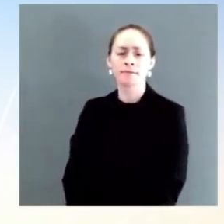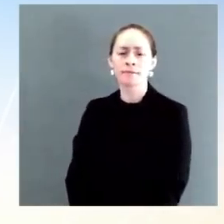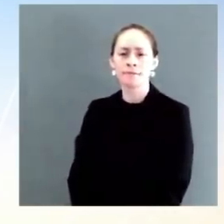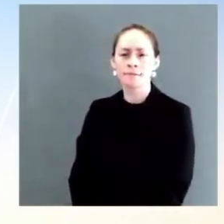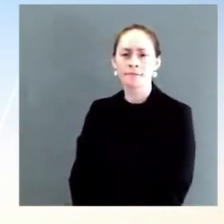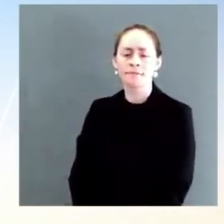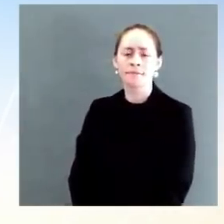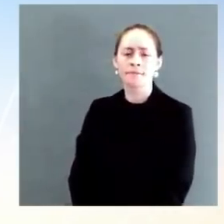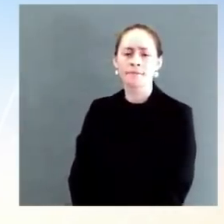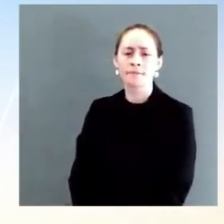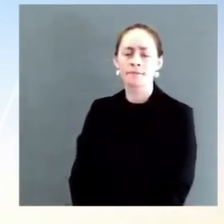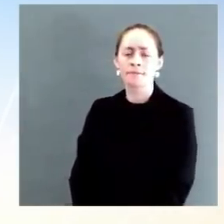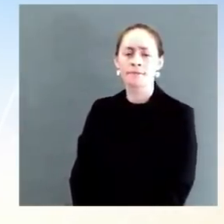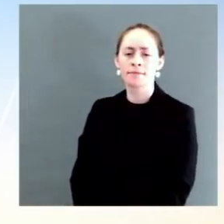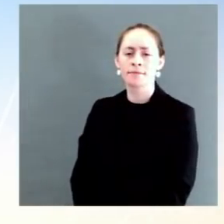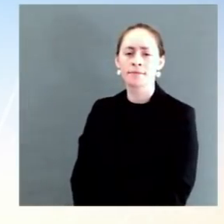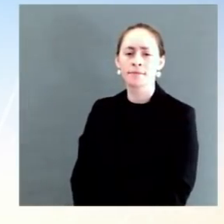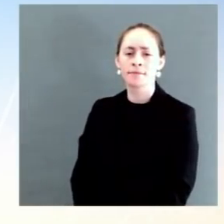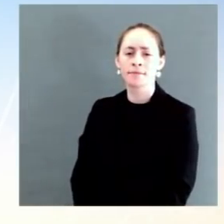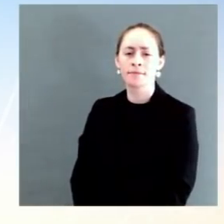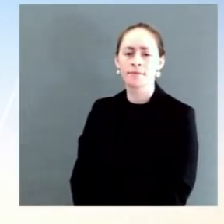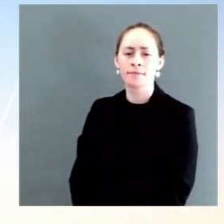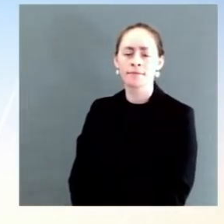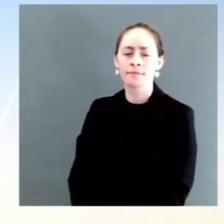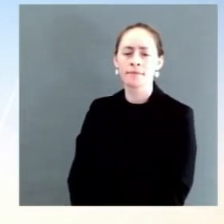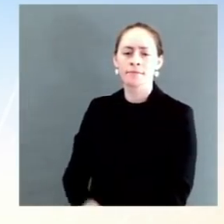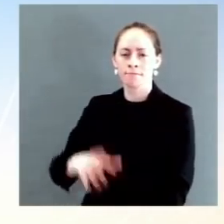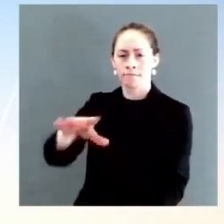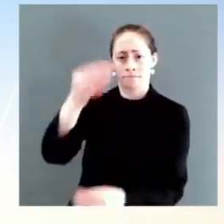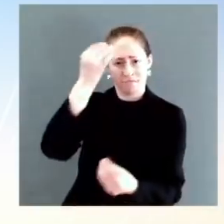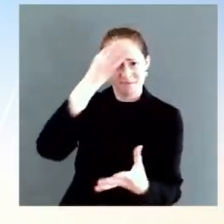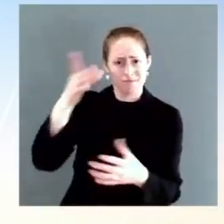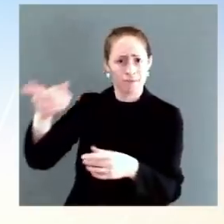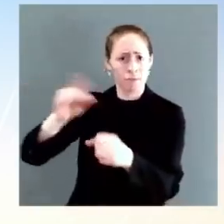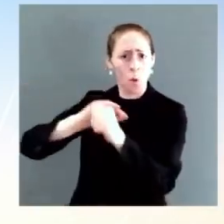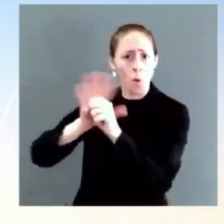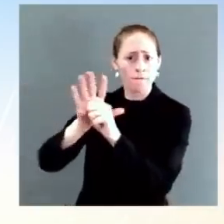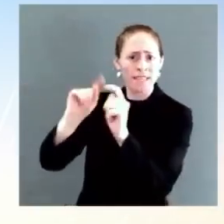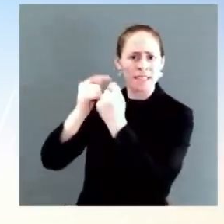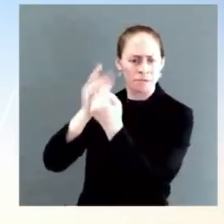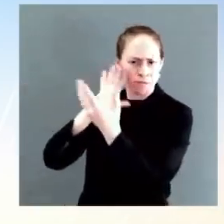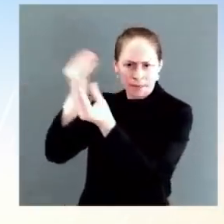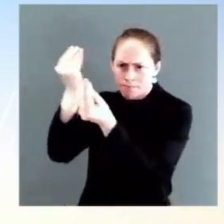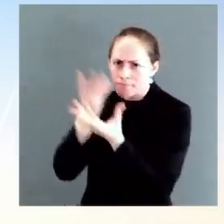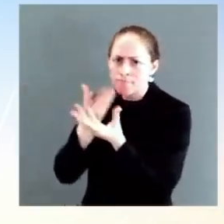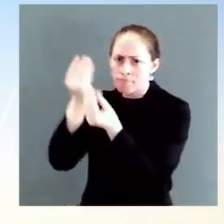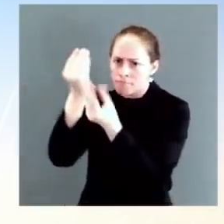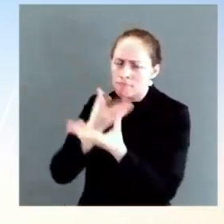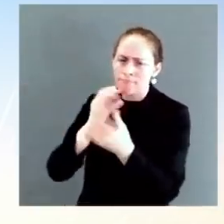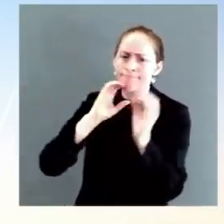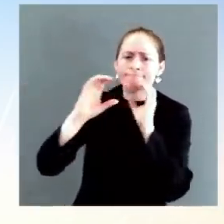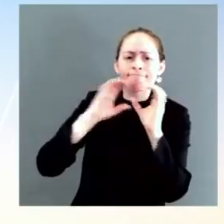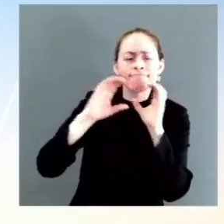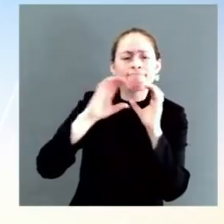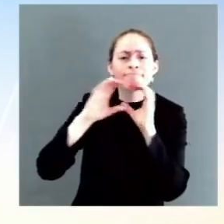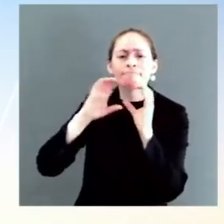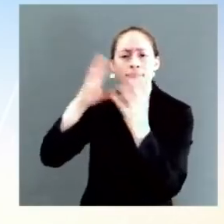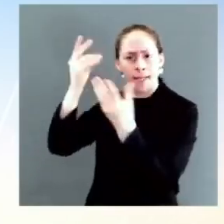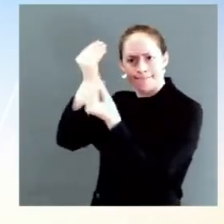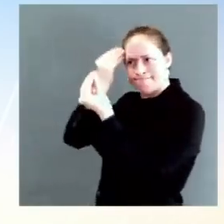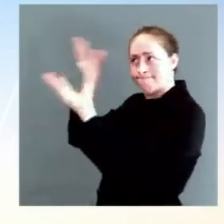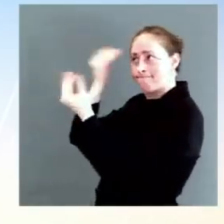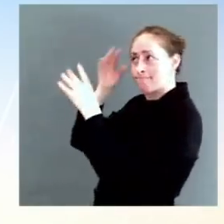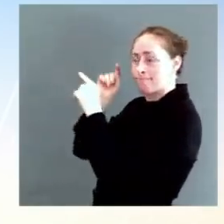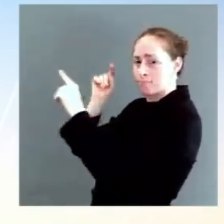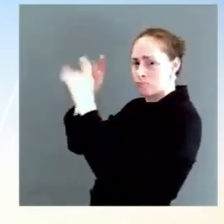and will continue to assess, based on their recommendations, any additional steps that need to be taken. As Dr.